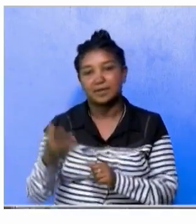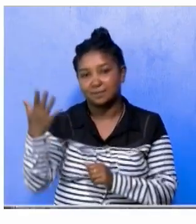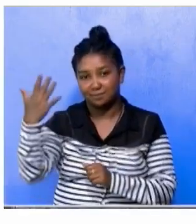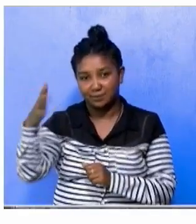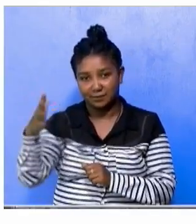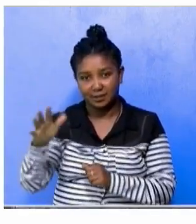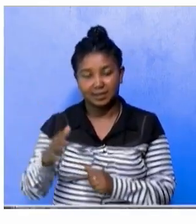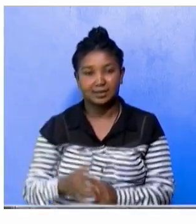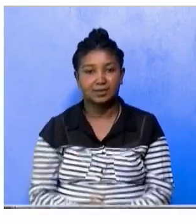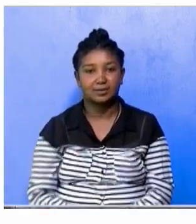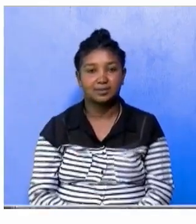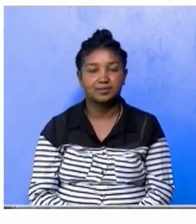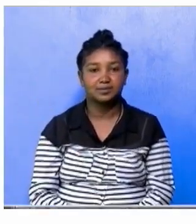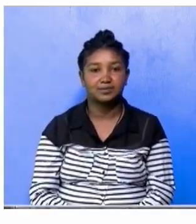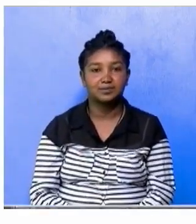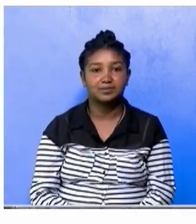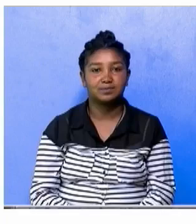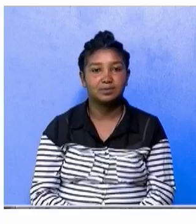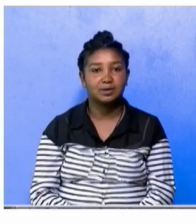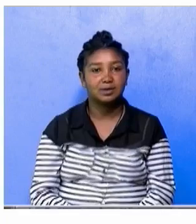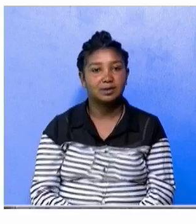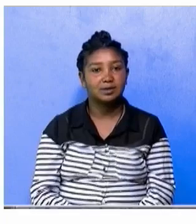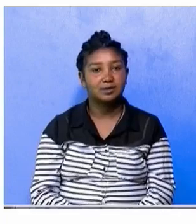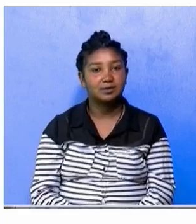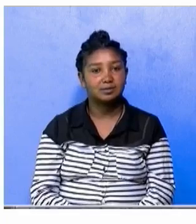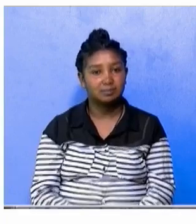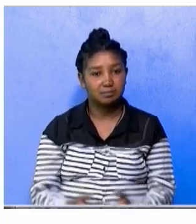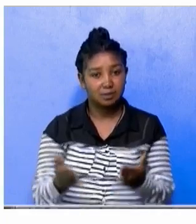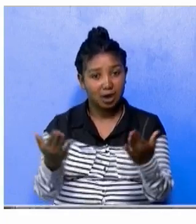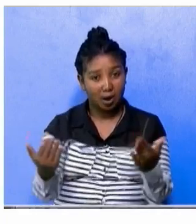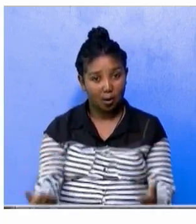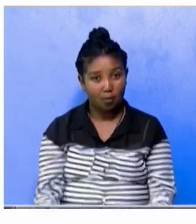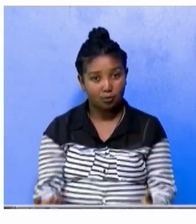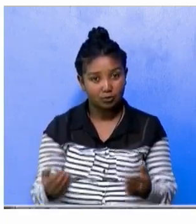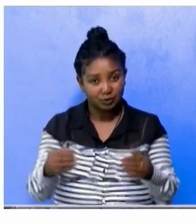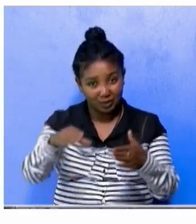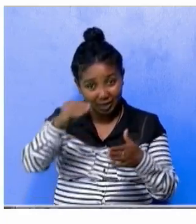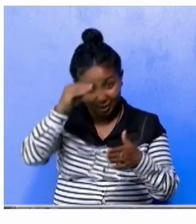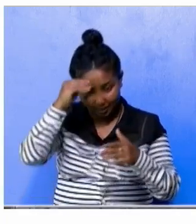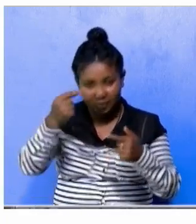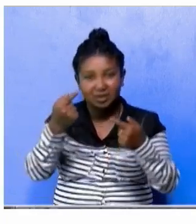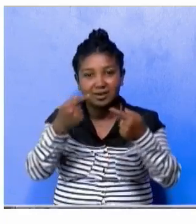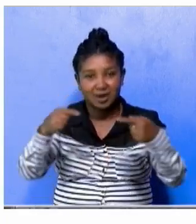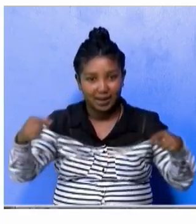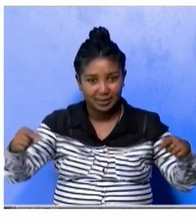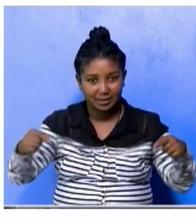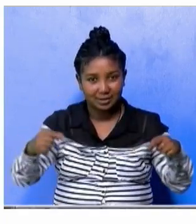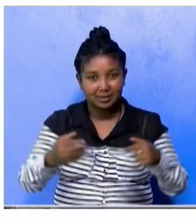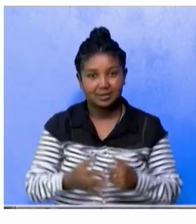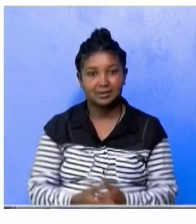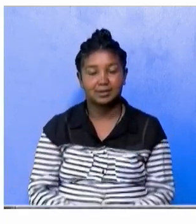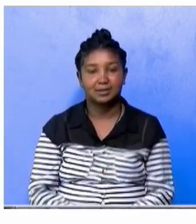15. The part is that is grammar. It's grammar part.